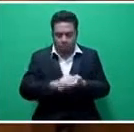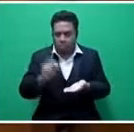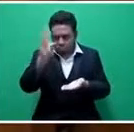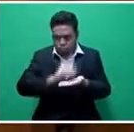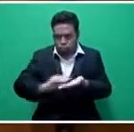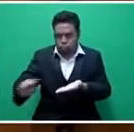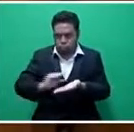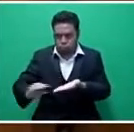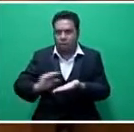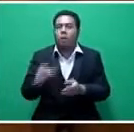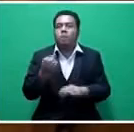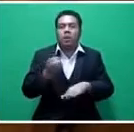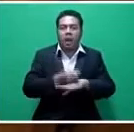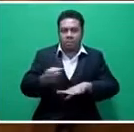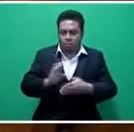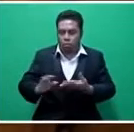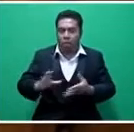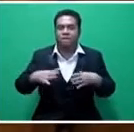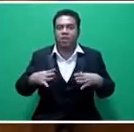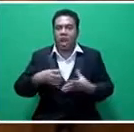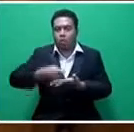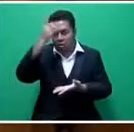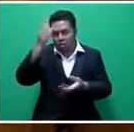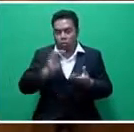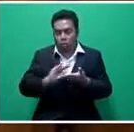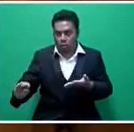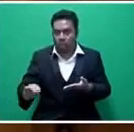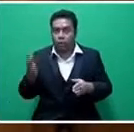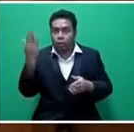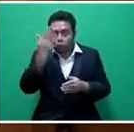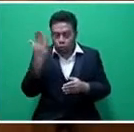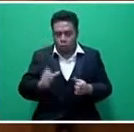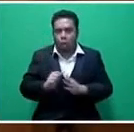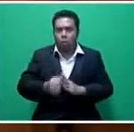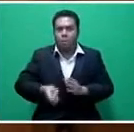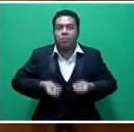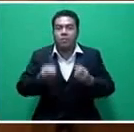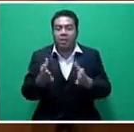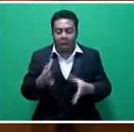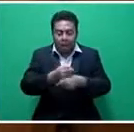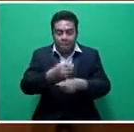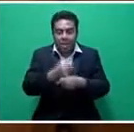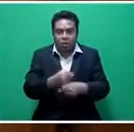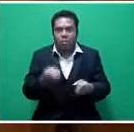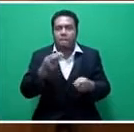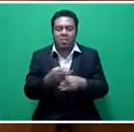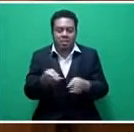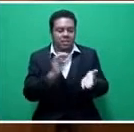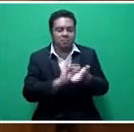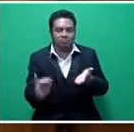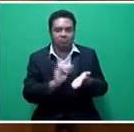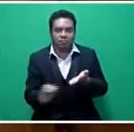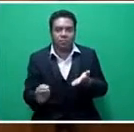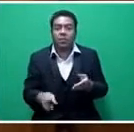provide transparency on how the free education grant is utilized. Schools also provide updates on their monthly spending details. Mr.